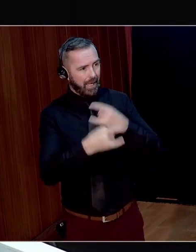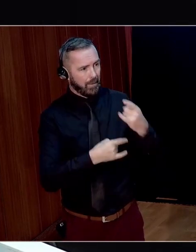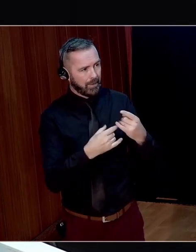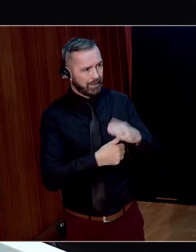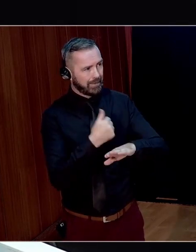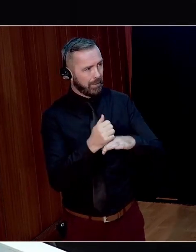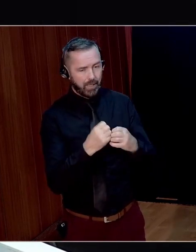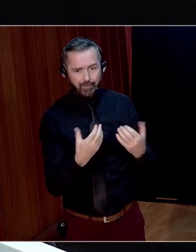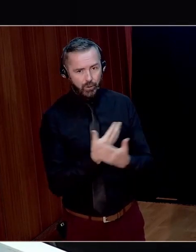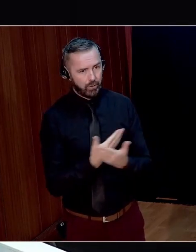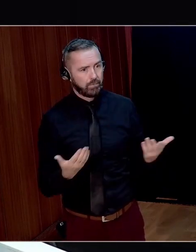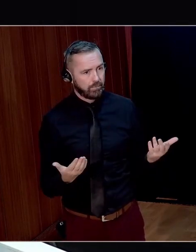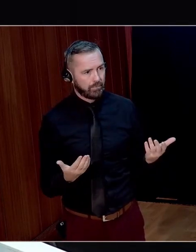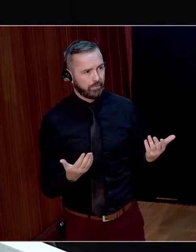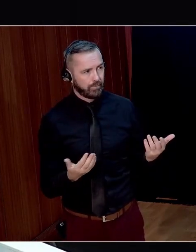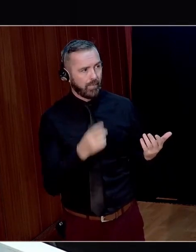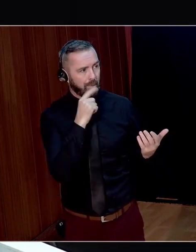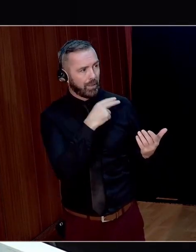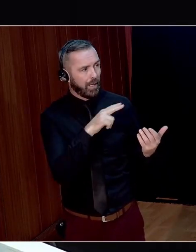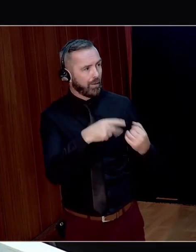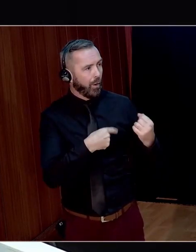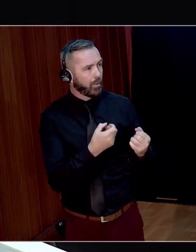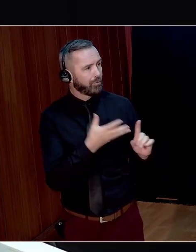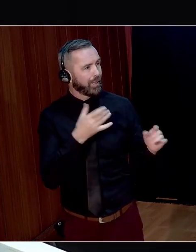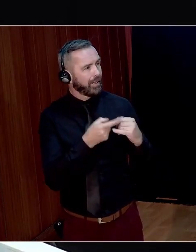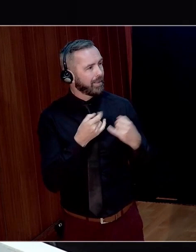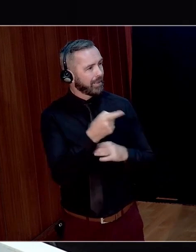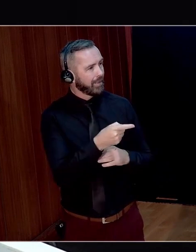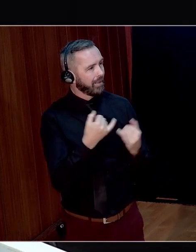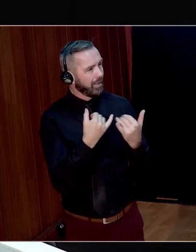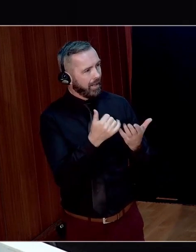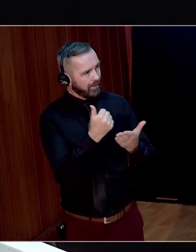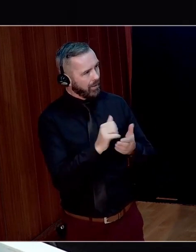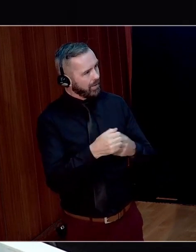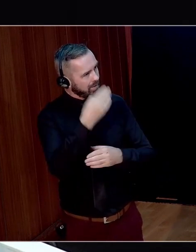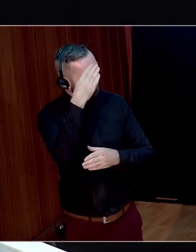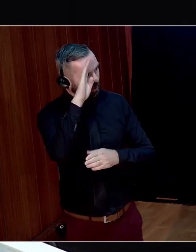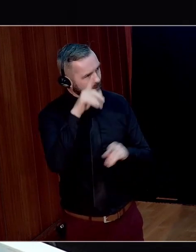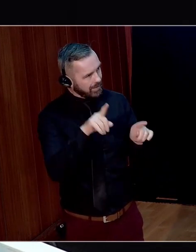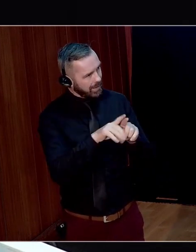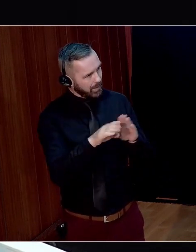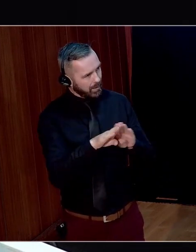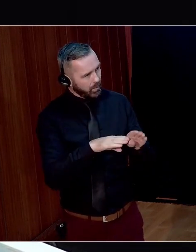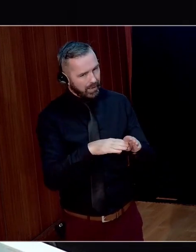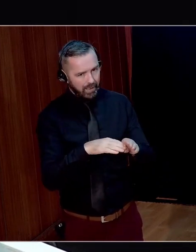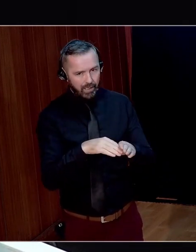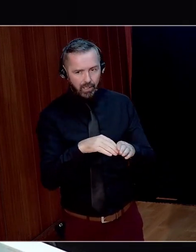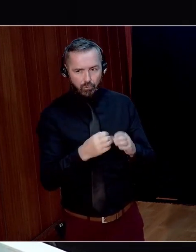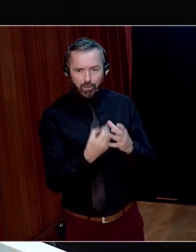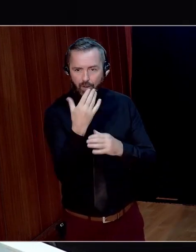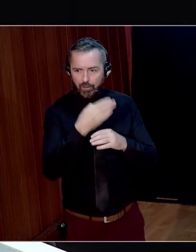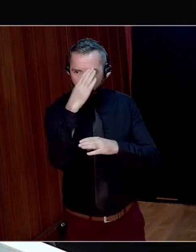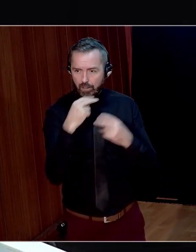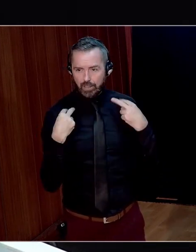was established ever, but it's not always recognised as thus. So like the foundation of the state, the same thing perhaps with the revival of the Irish language,